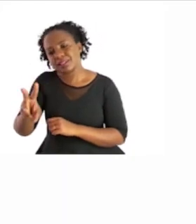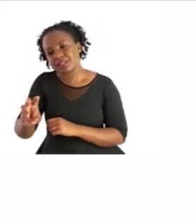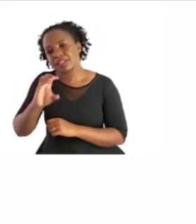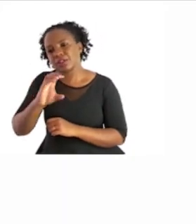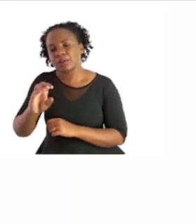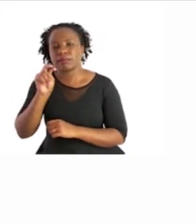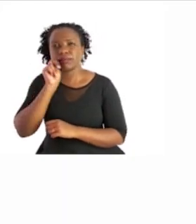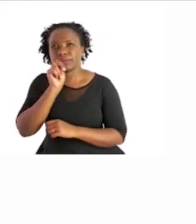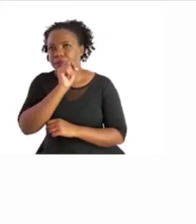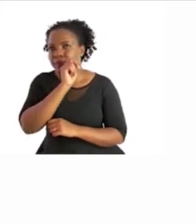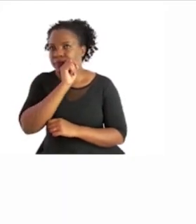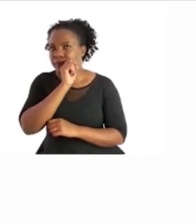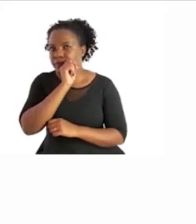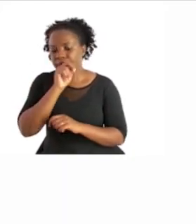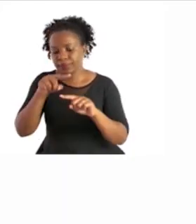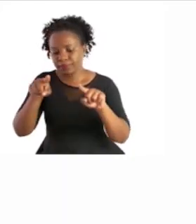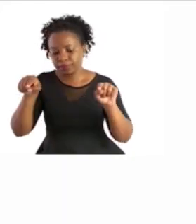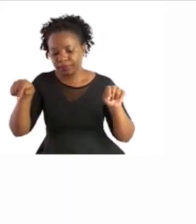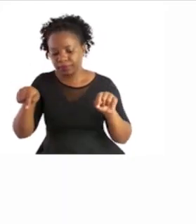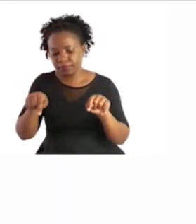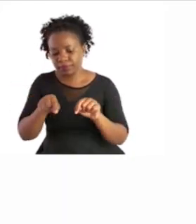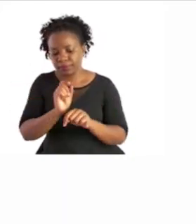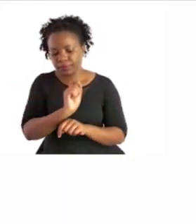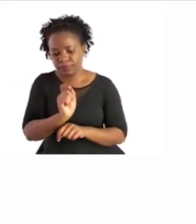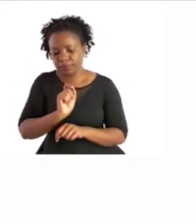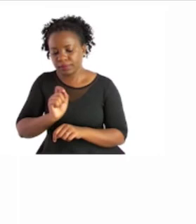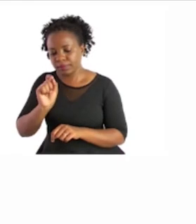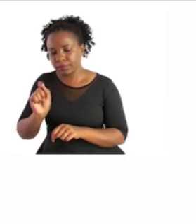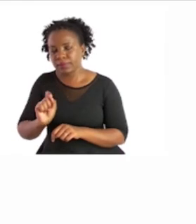common nouns in the table down below. Right.